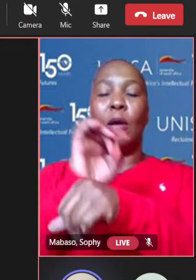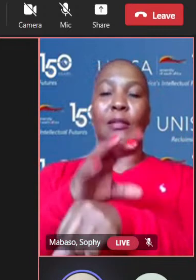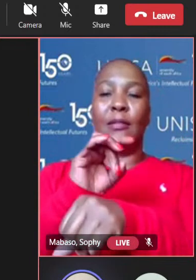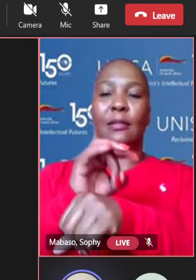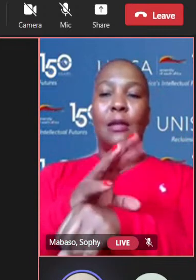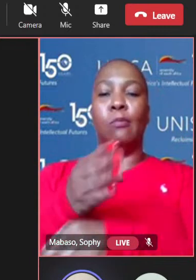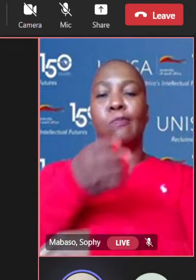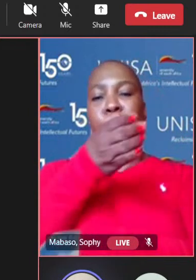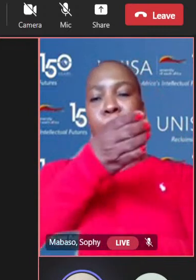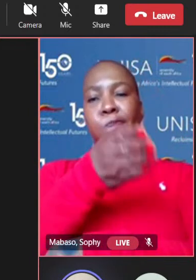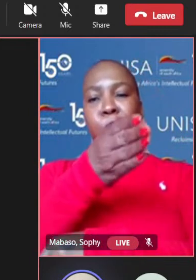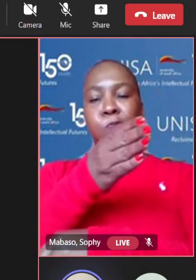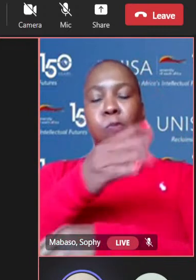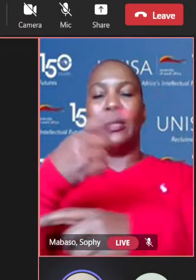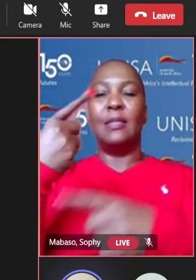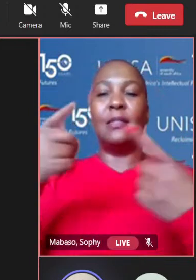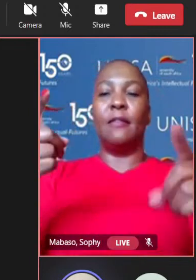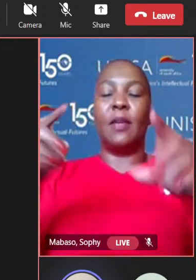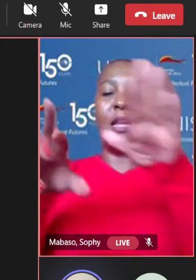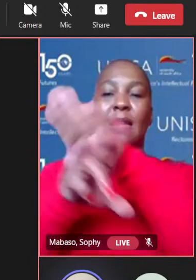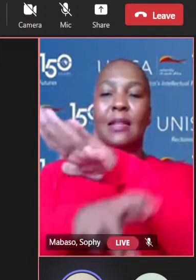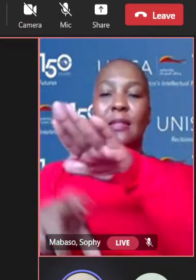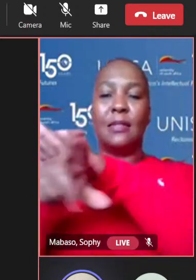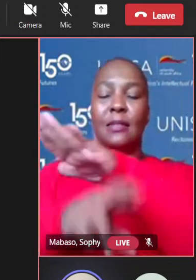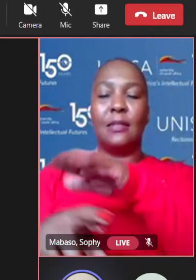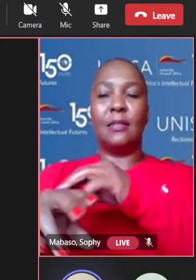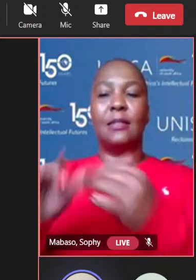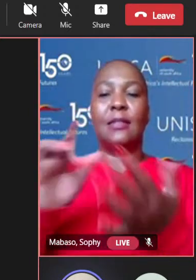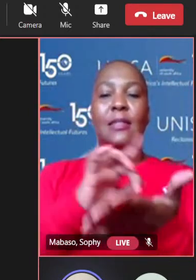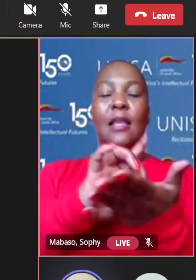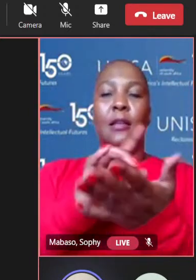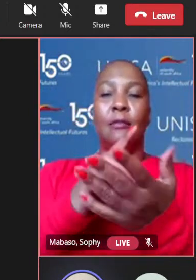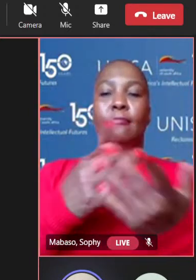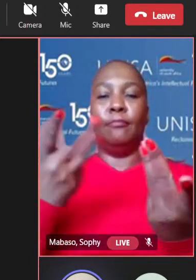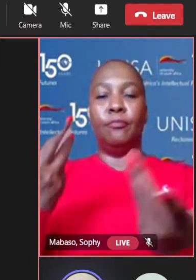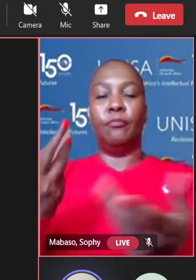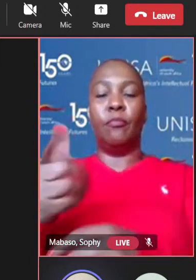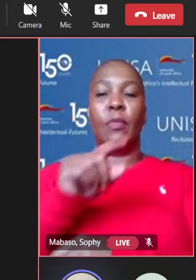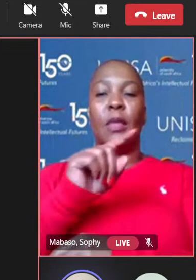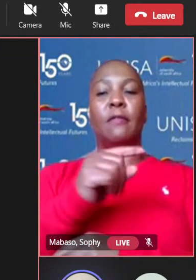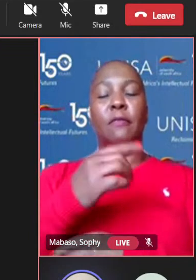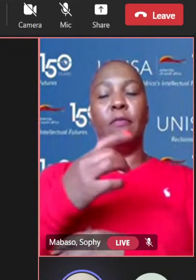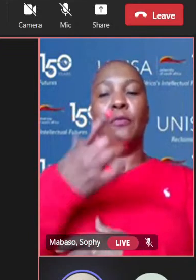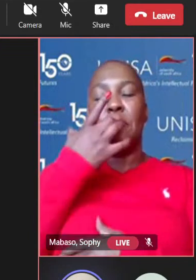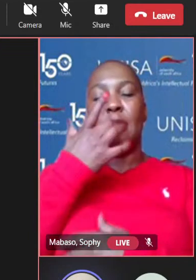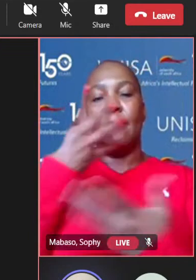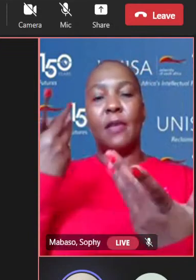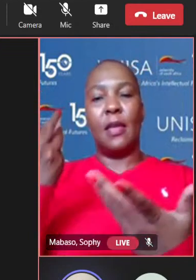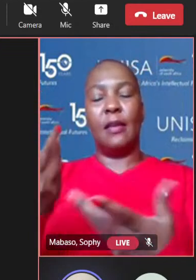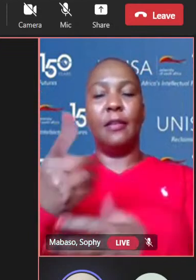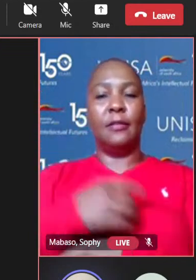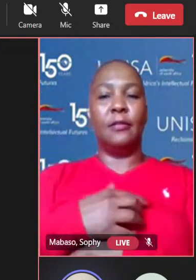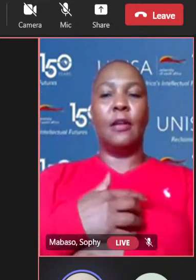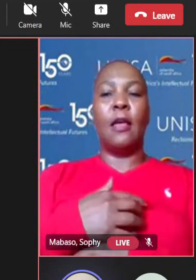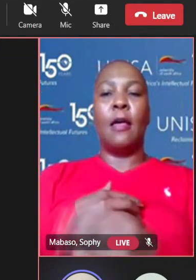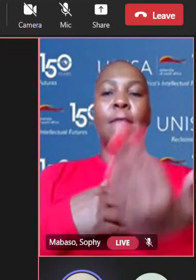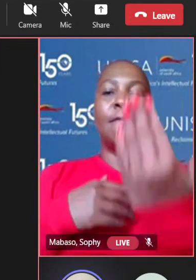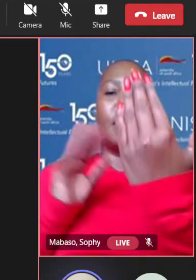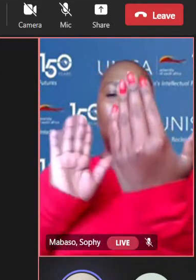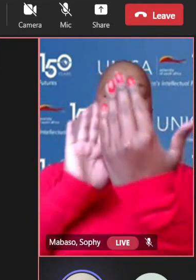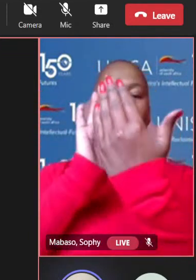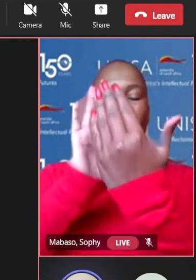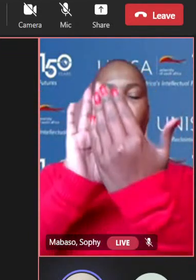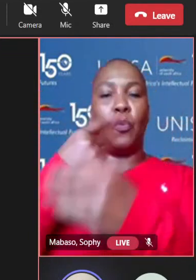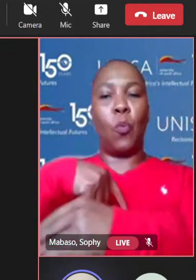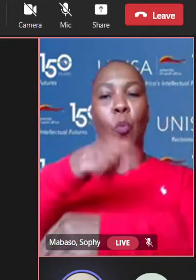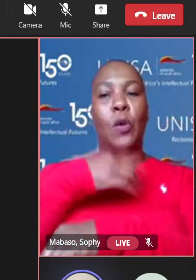at these different regional centres. So if you prefer face-to-face interaction with our